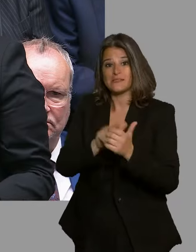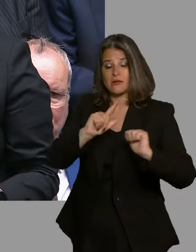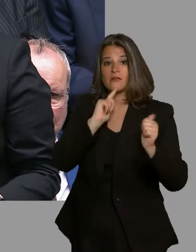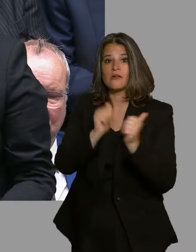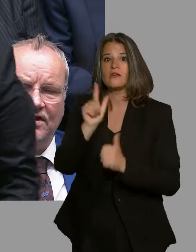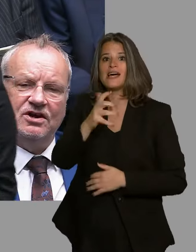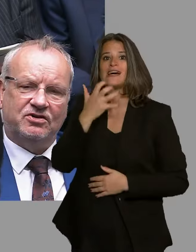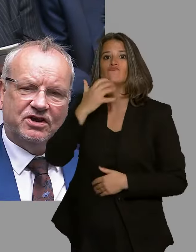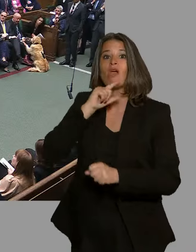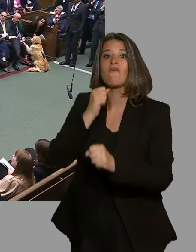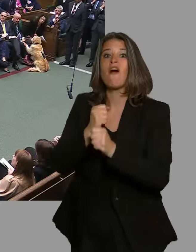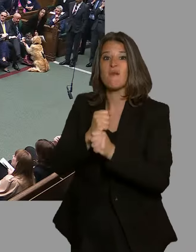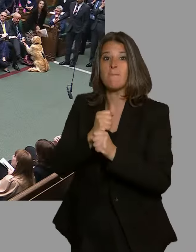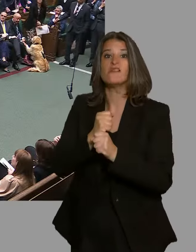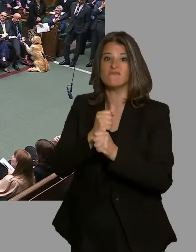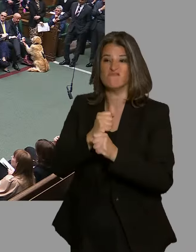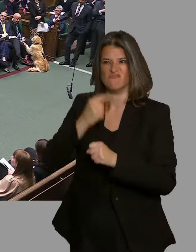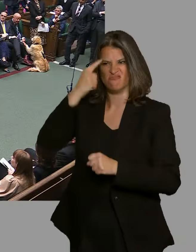starving children?